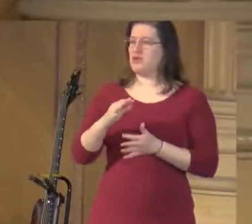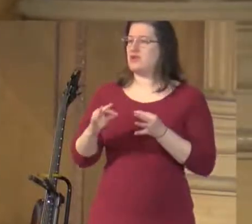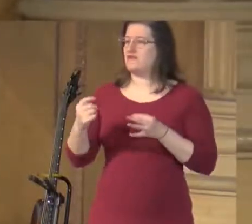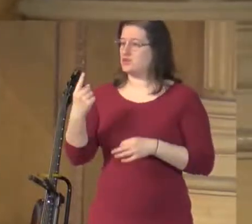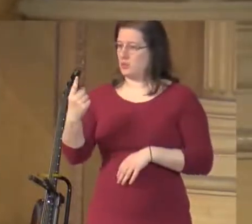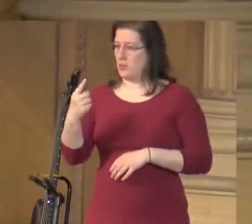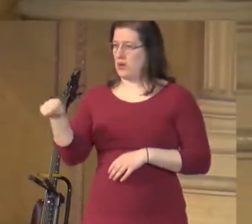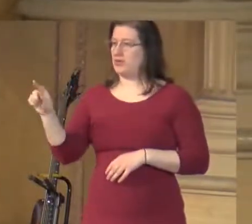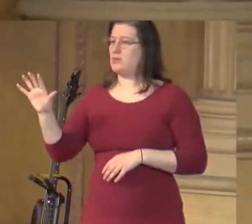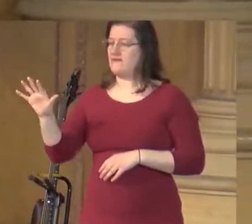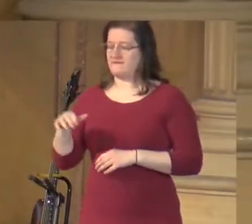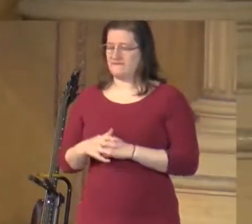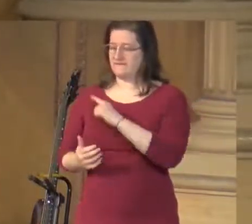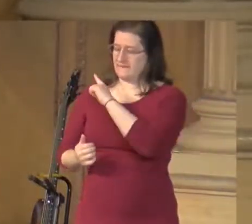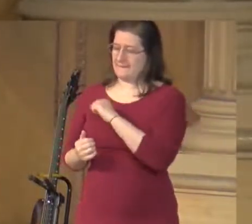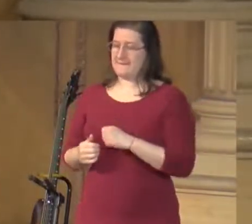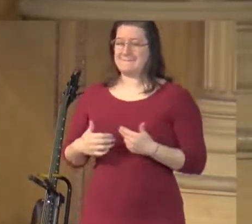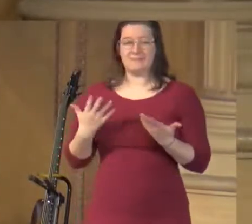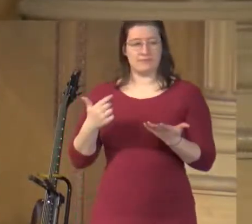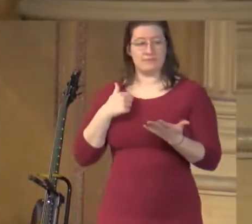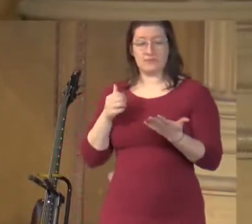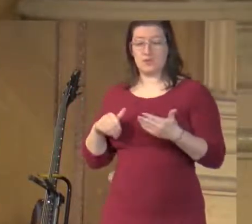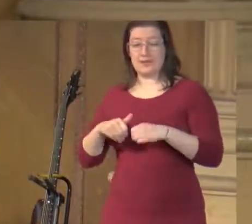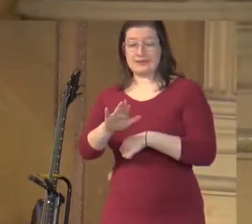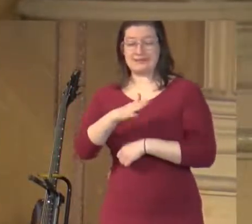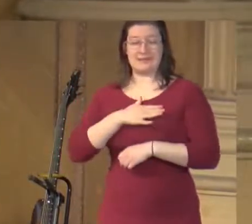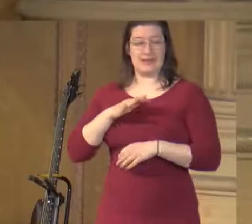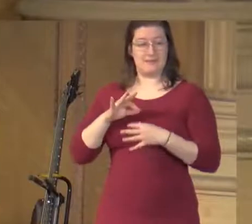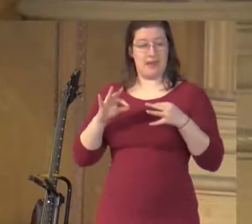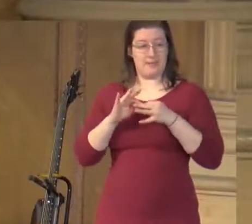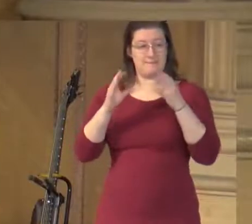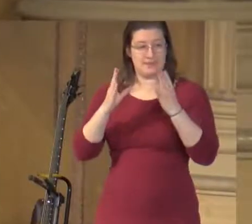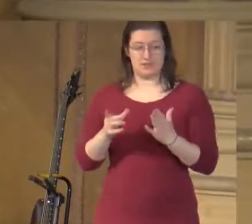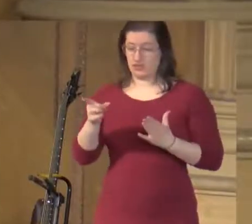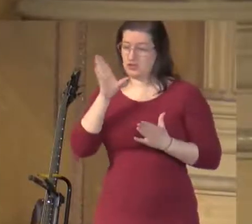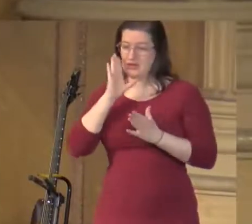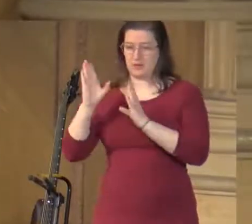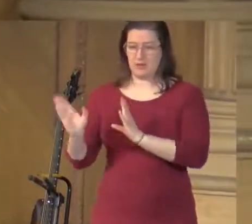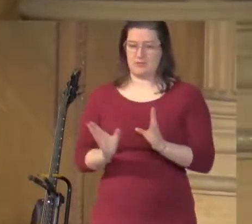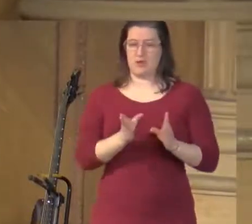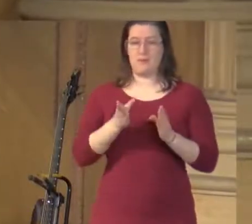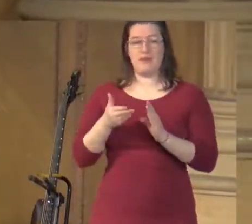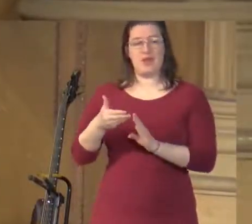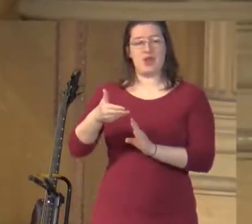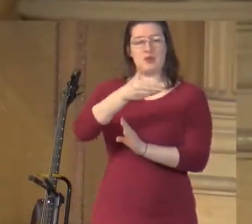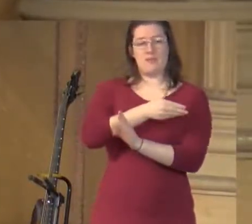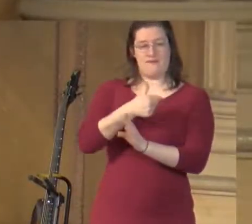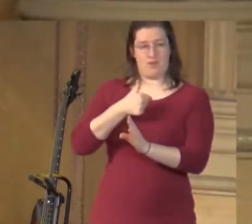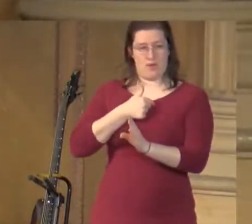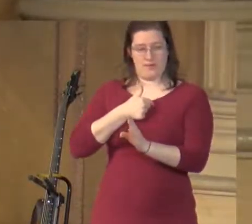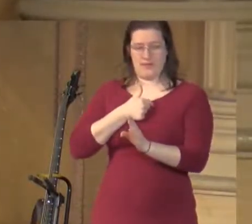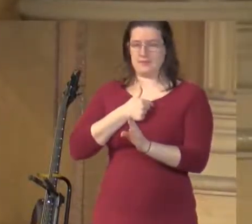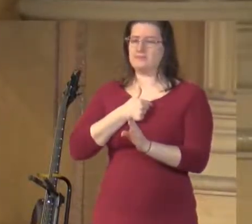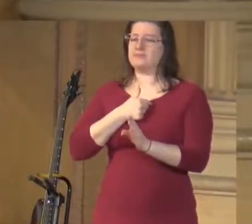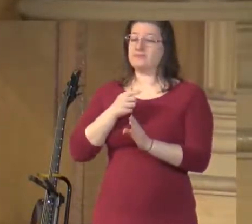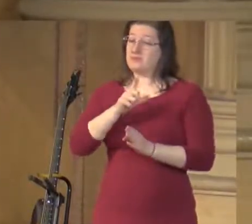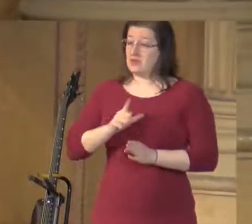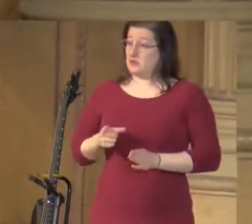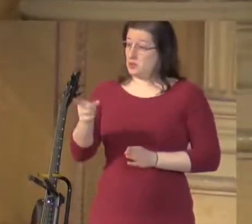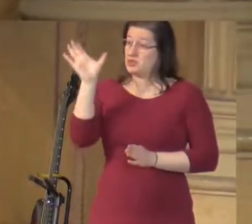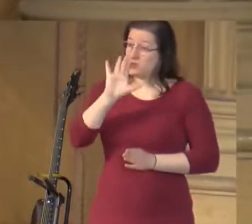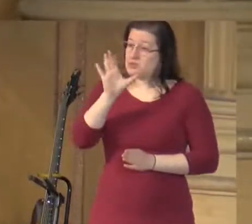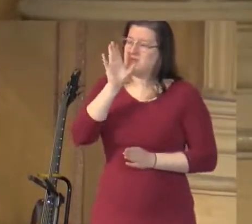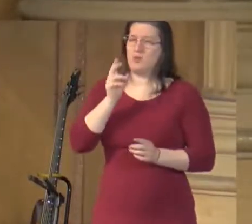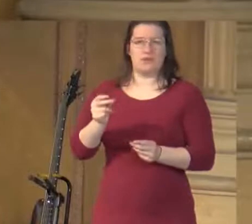read this to you it says behold I send my messenger and he'll prepare the way before me and the Lord whom you seek will suddenly come to his